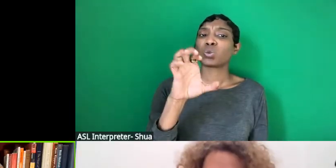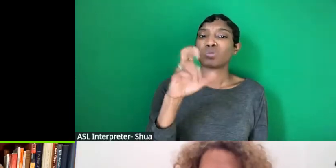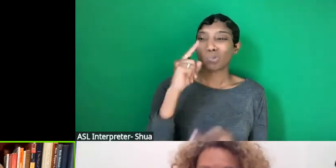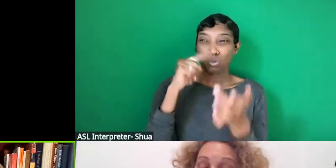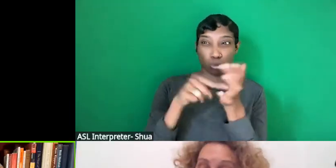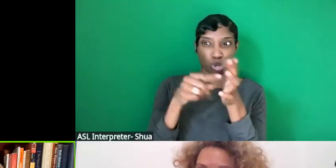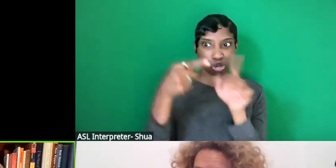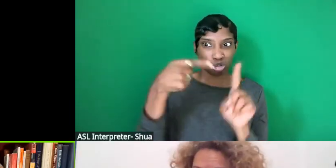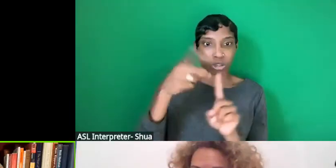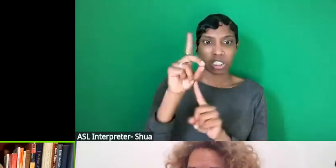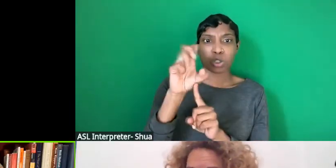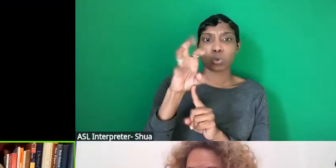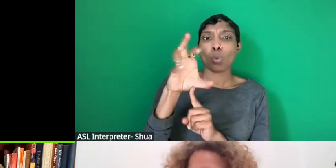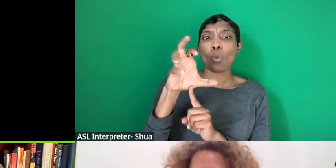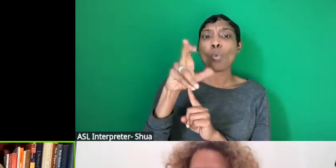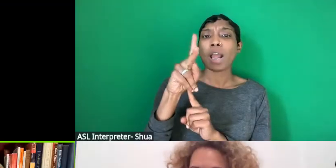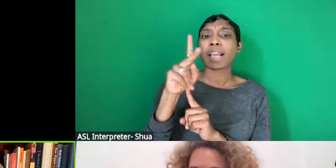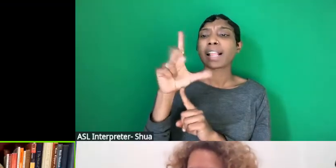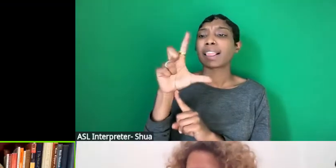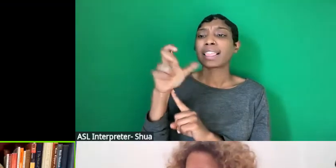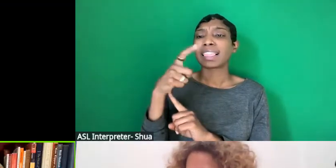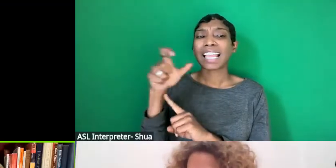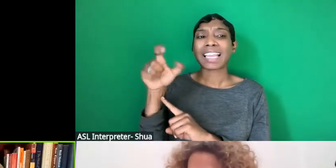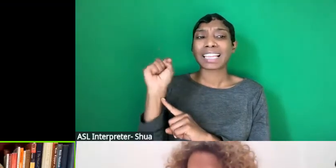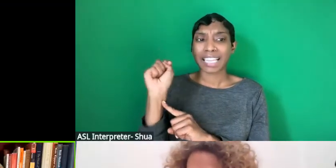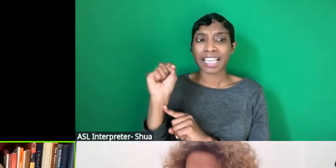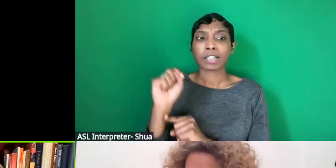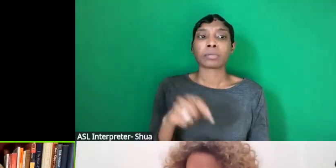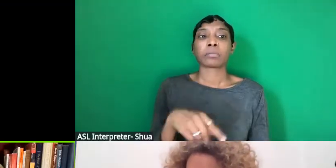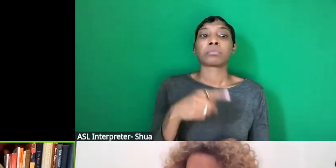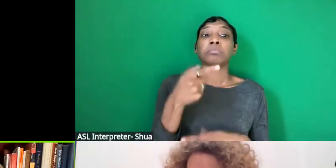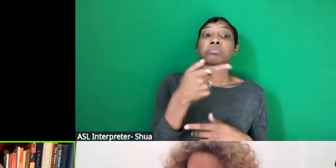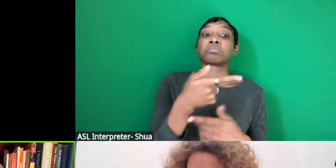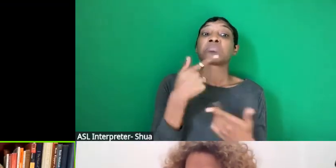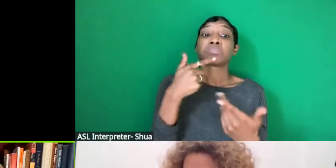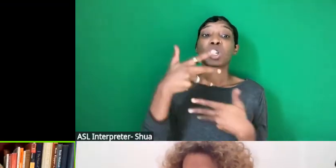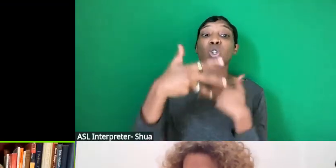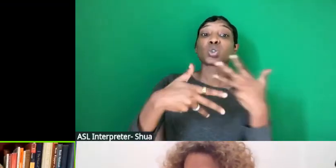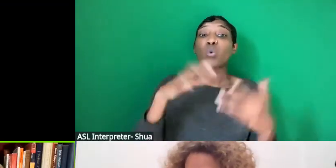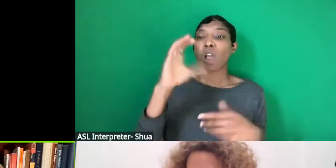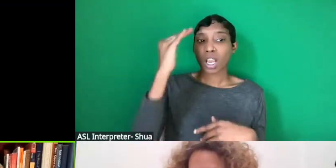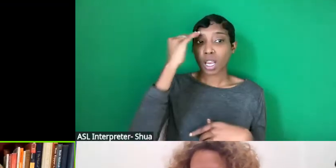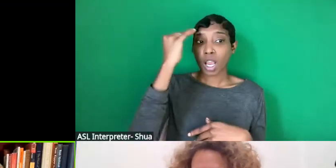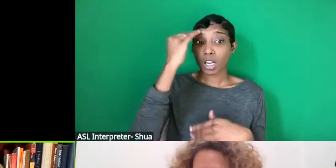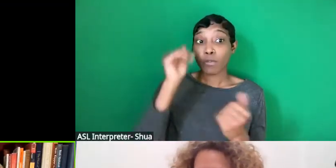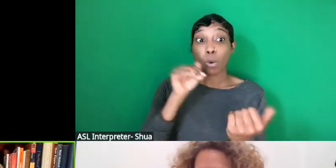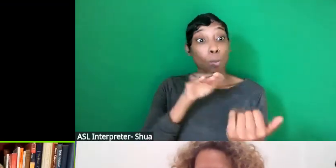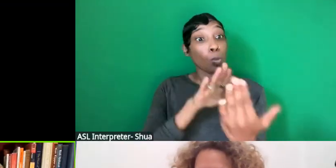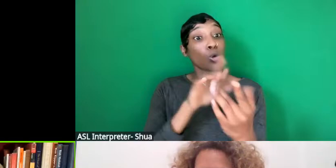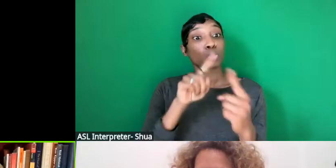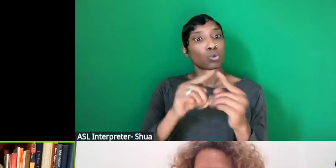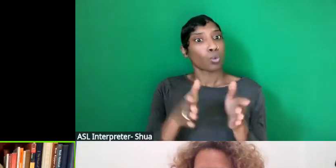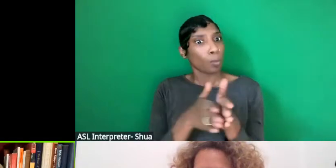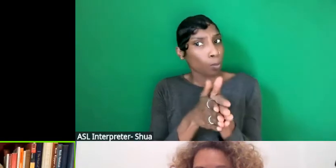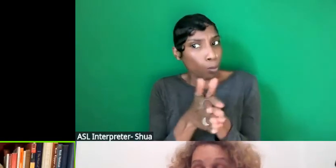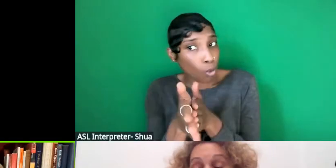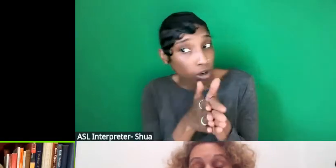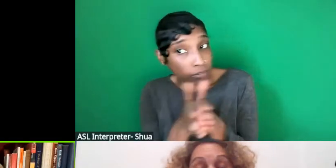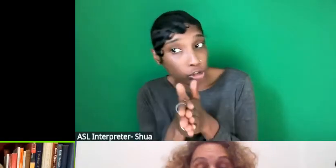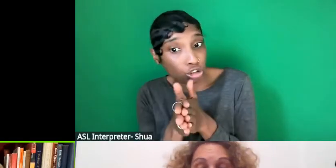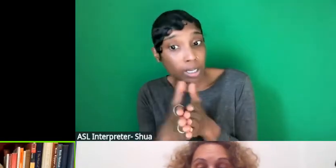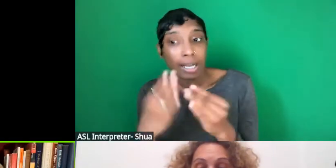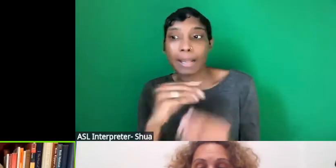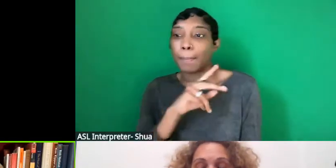Leggett published a groundbreaking work called A Social Cognitive Approach to Motivation